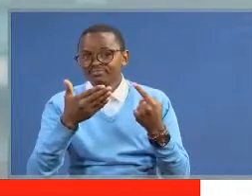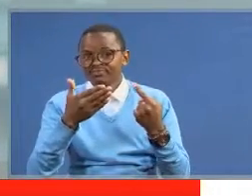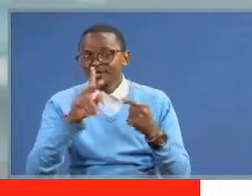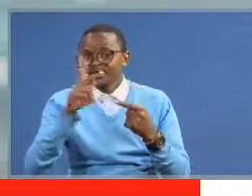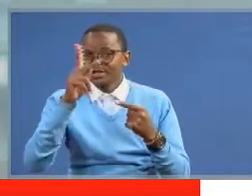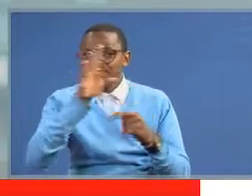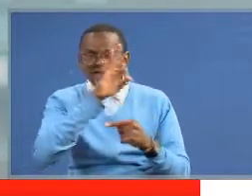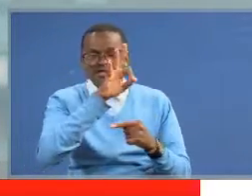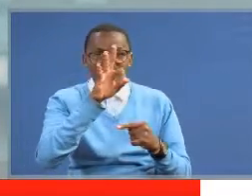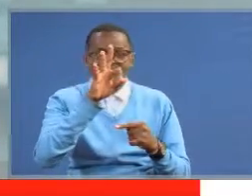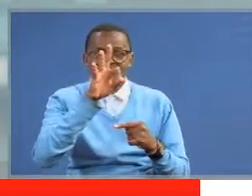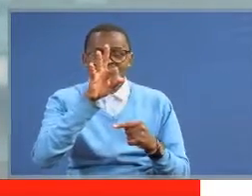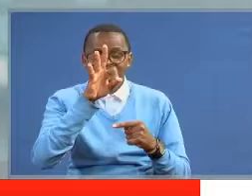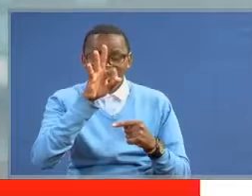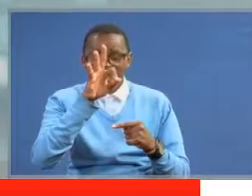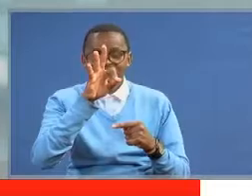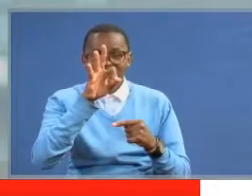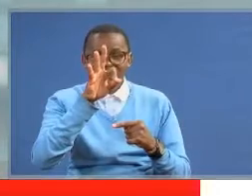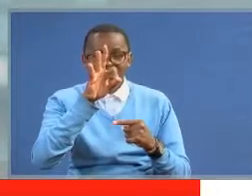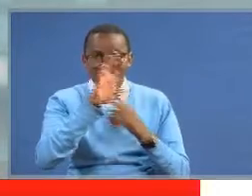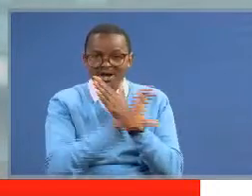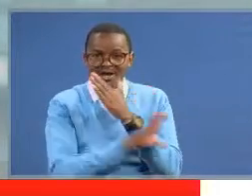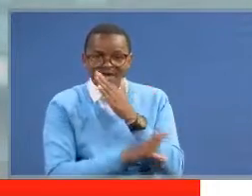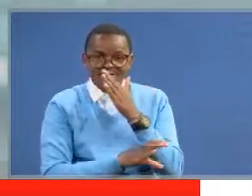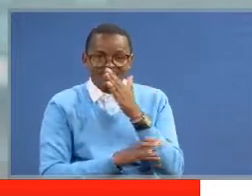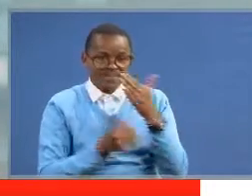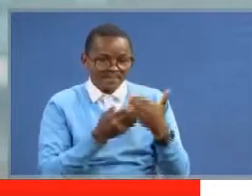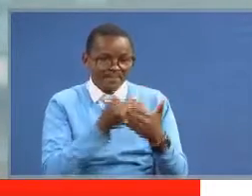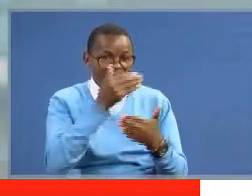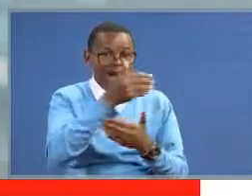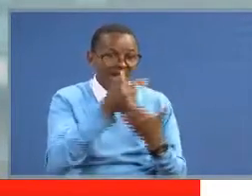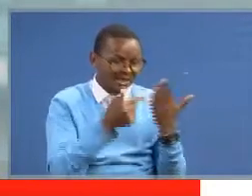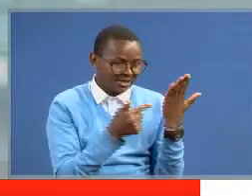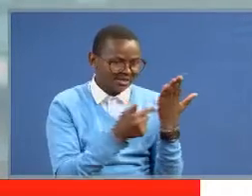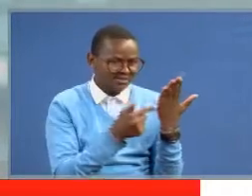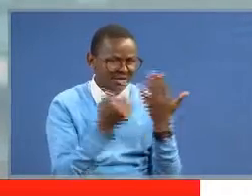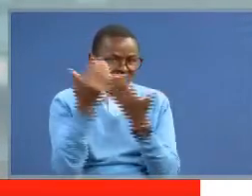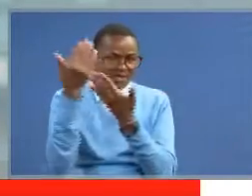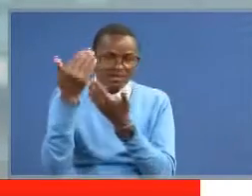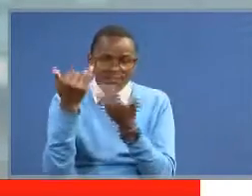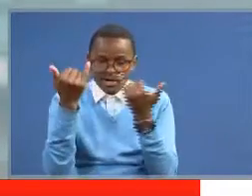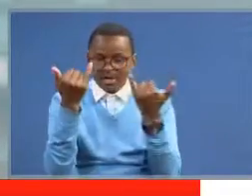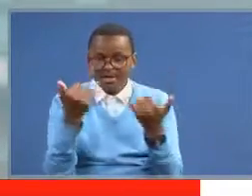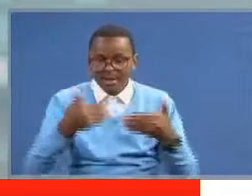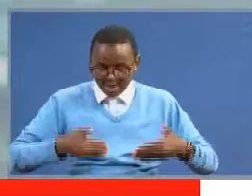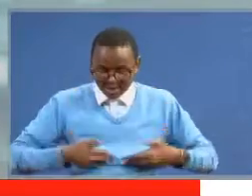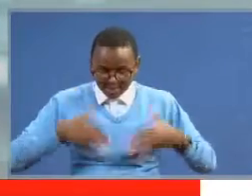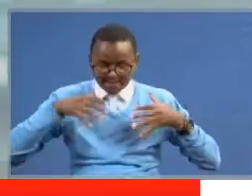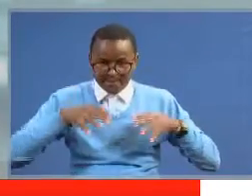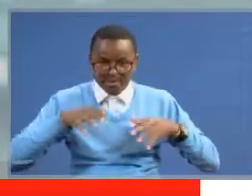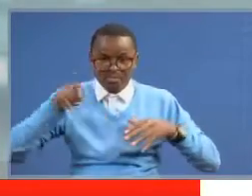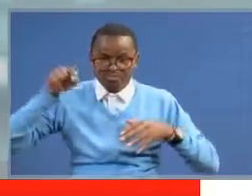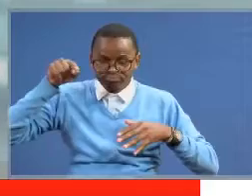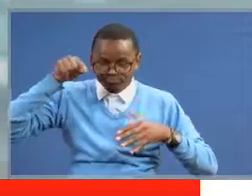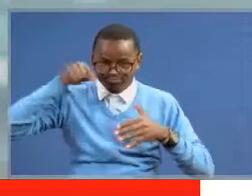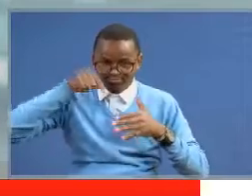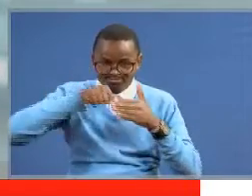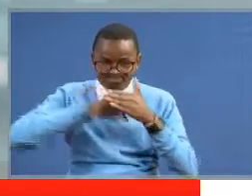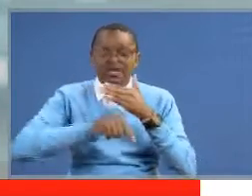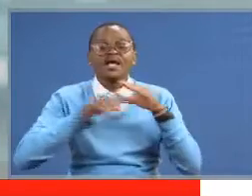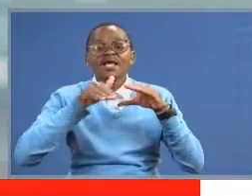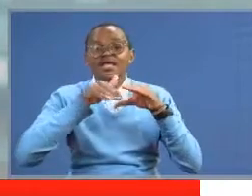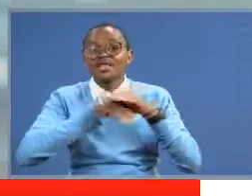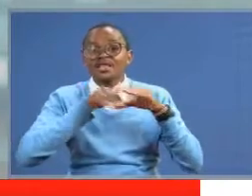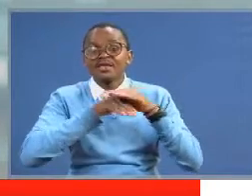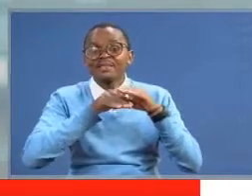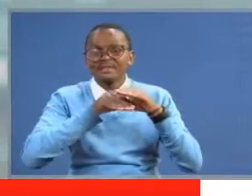Kenya is a third world country, and we are known for buying technology. Is there hope now that the young people like you have ventured into this particular